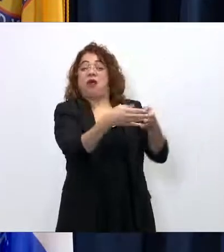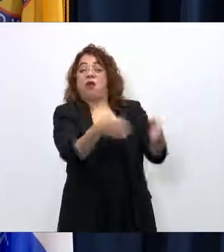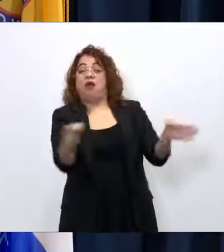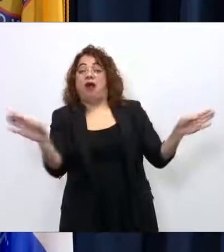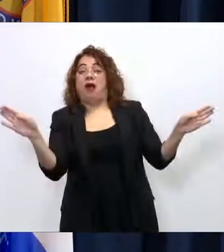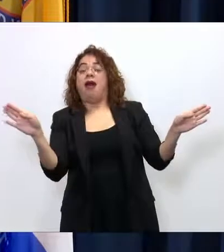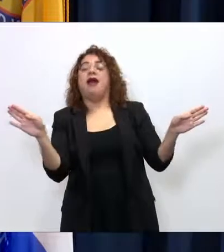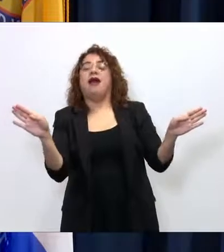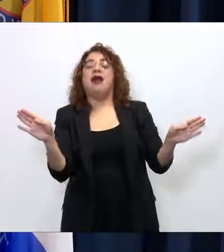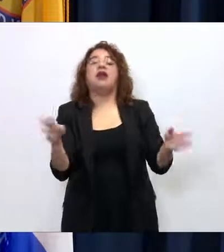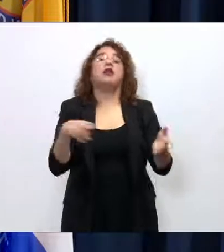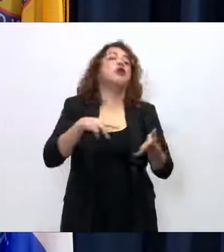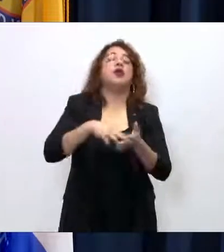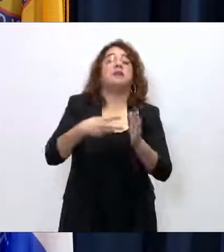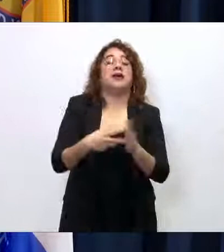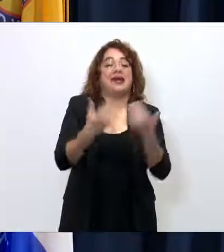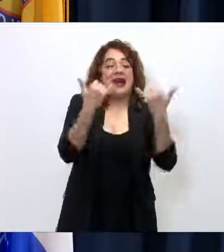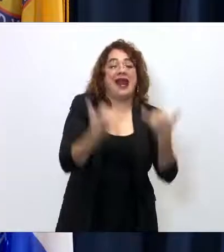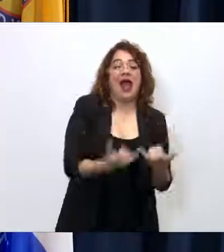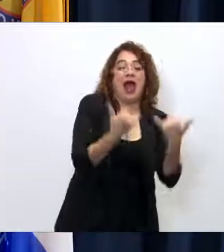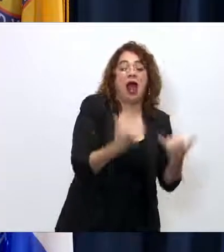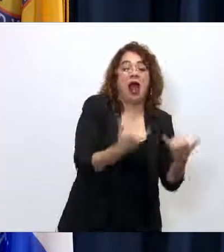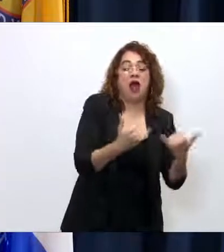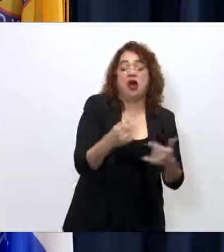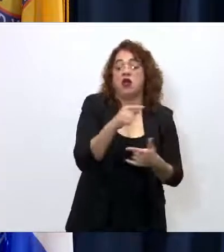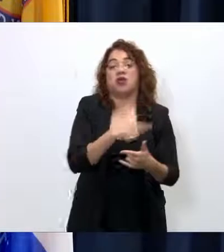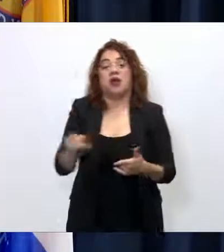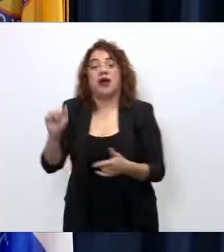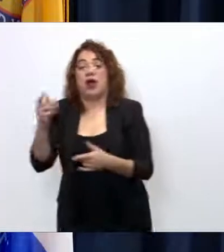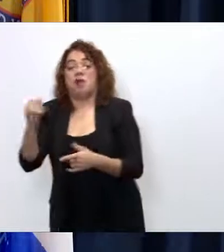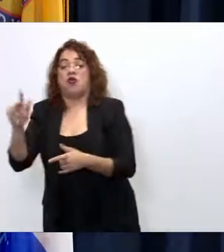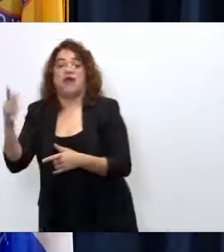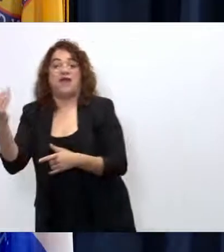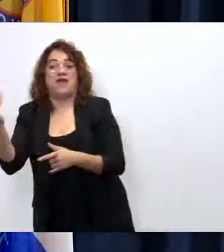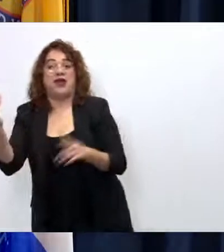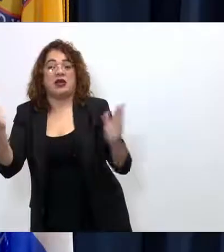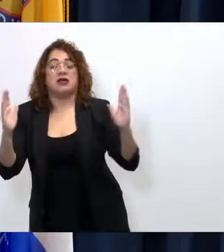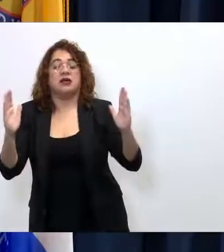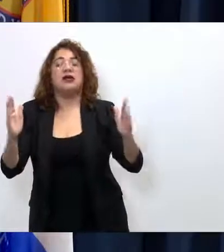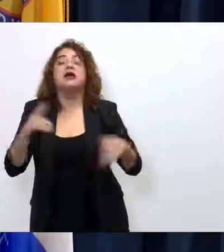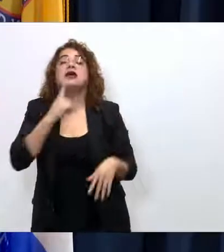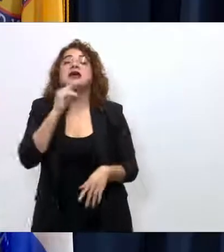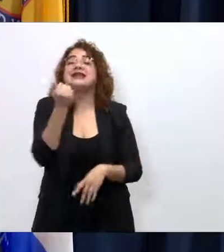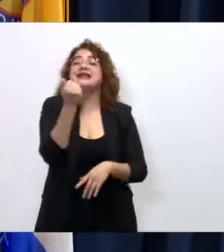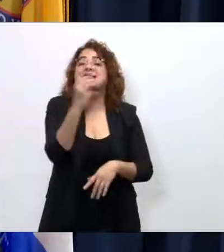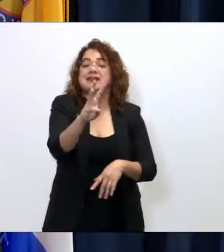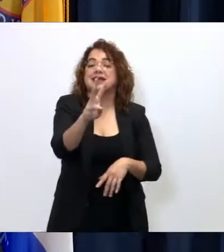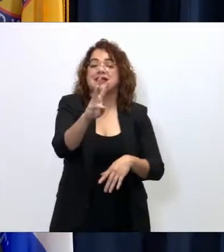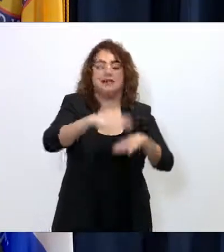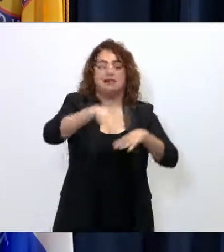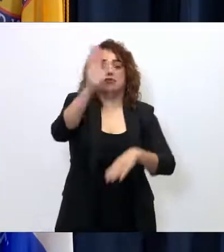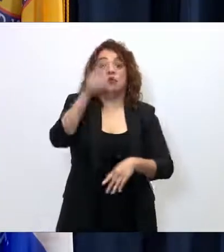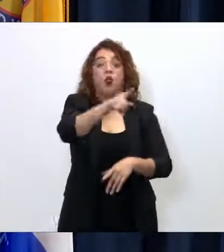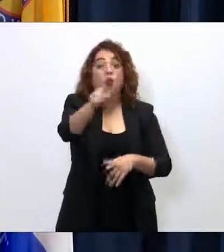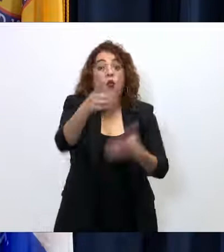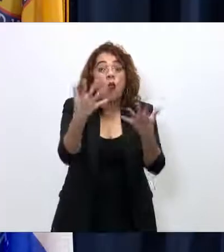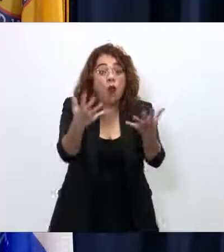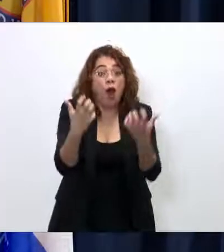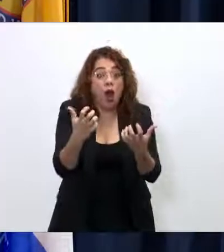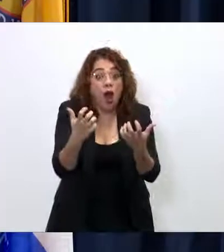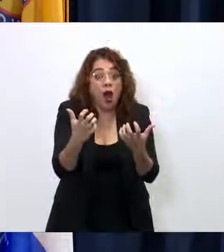Between now and April 15th, we will be vaccinating 16 plus, anyone that wants a